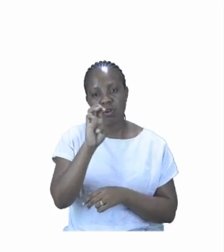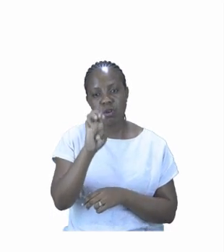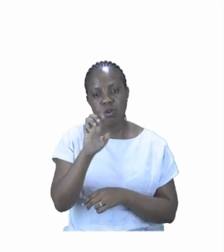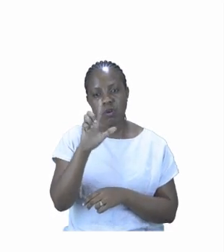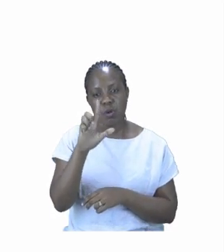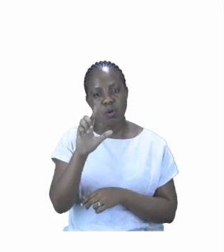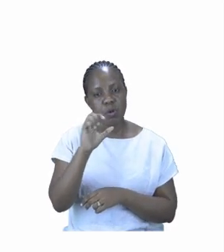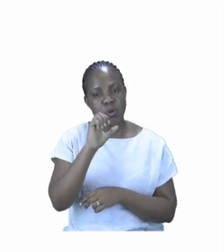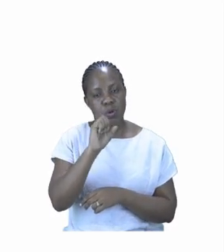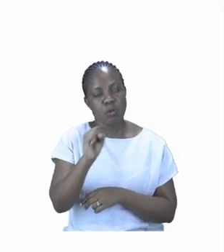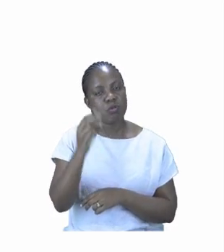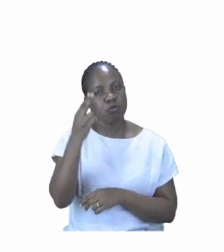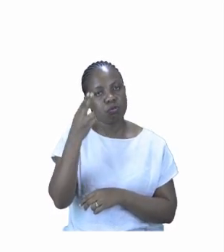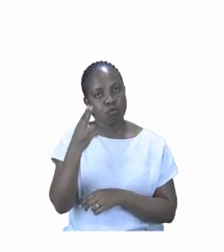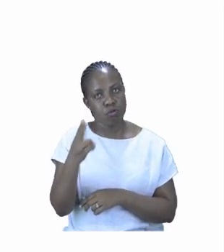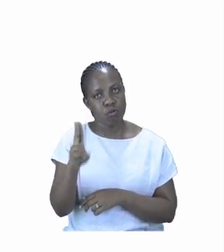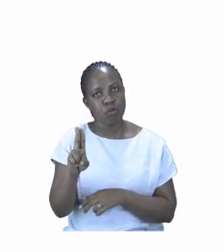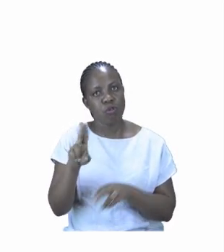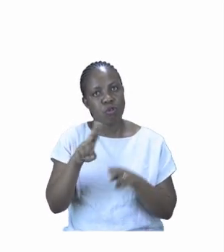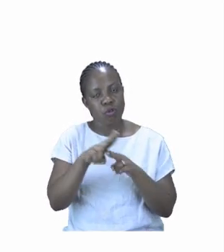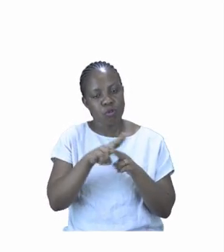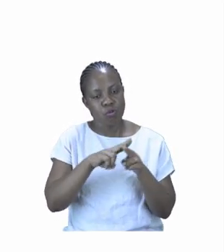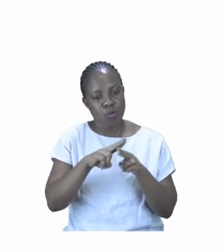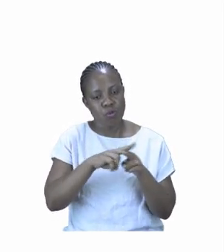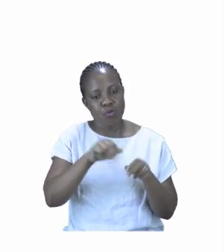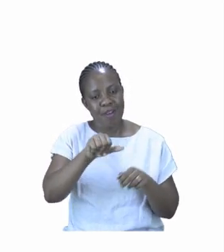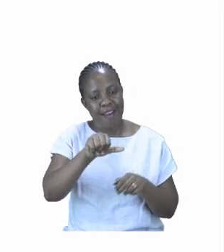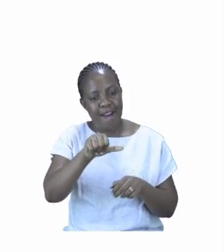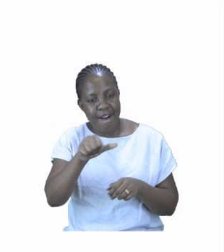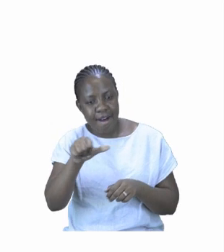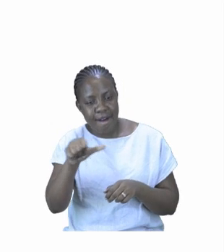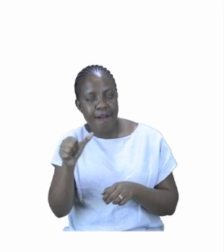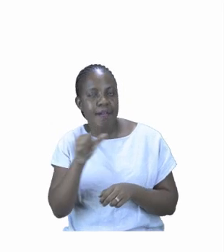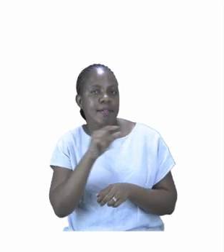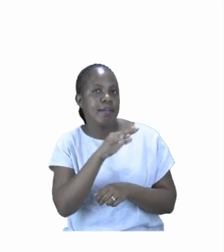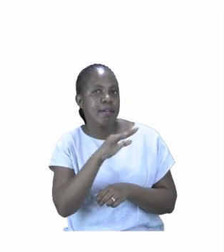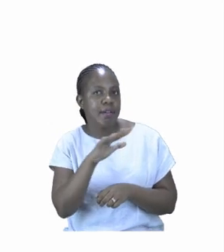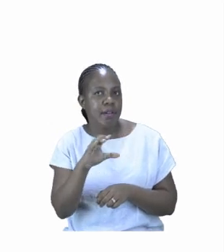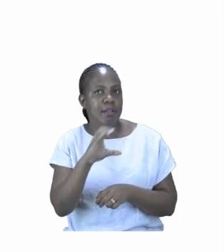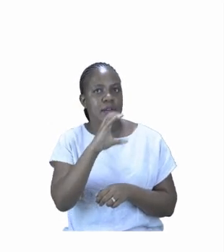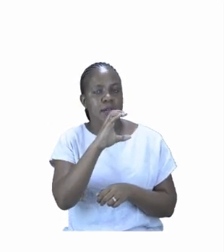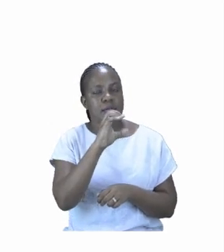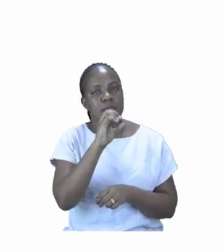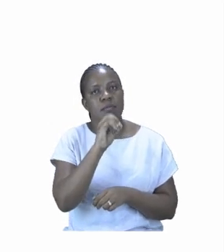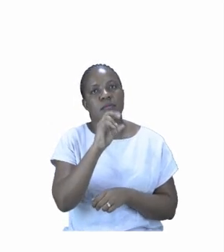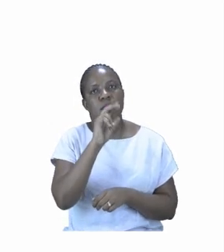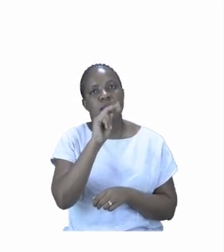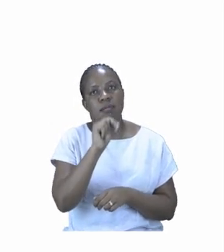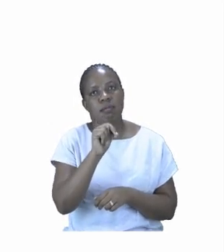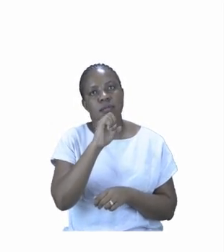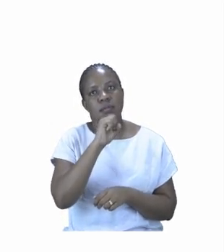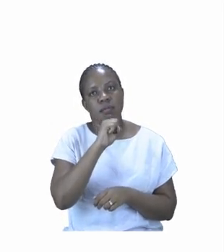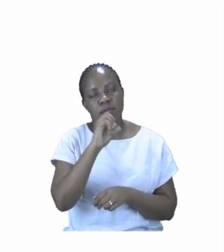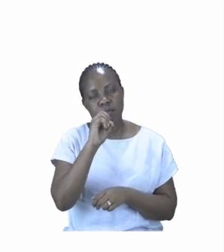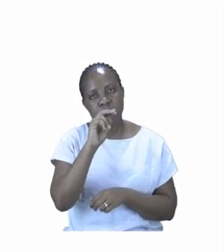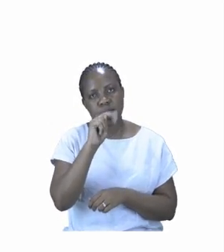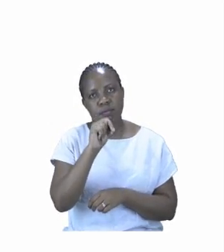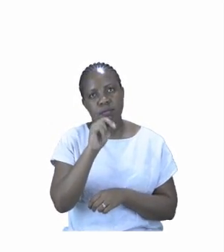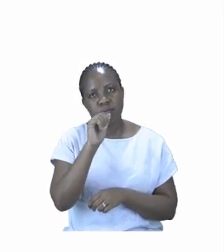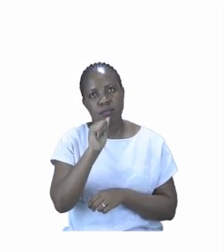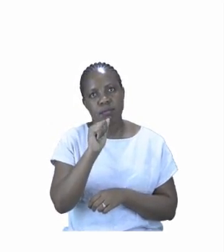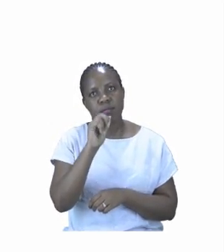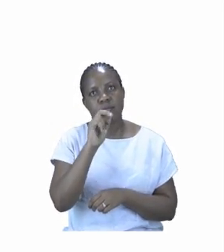alphabet. For example, let's look at the first one. The first word we have